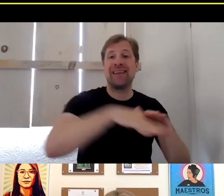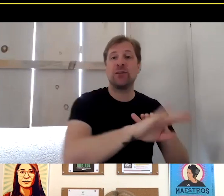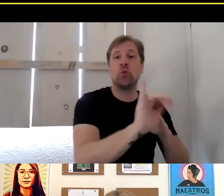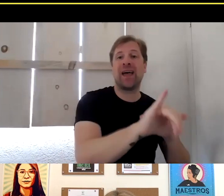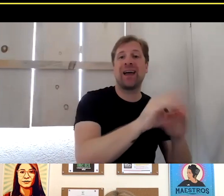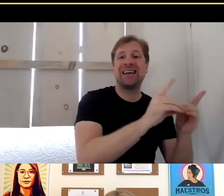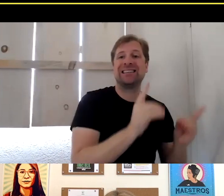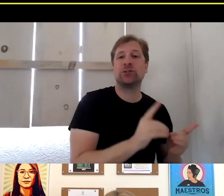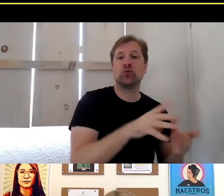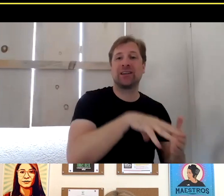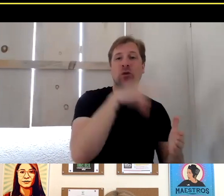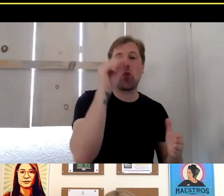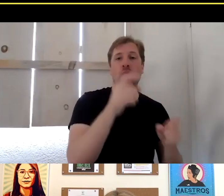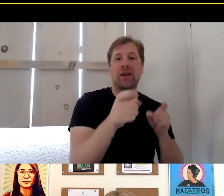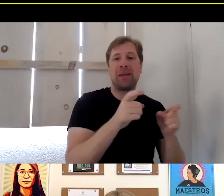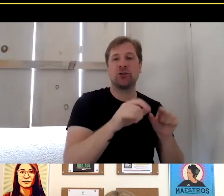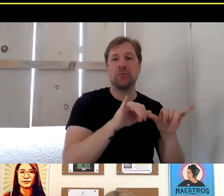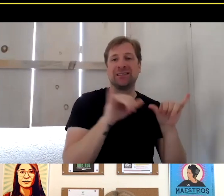learning management system.